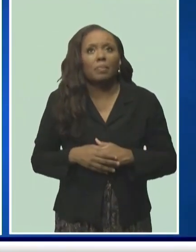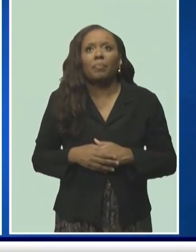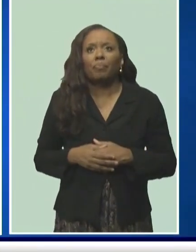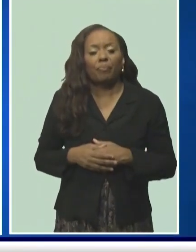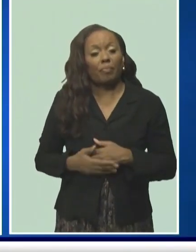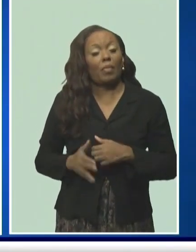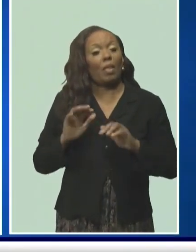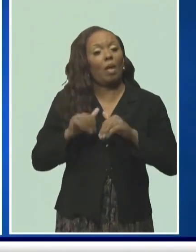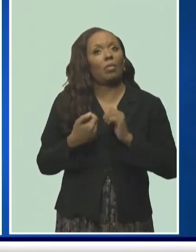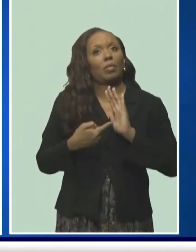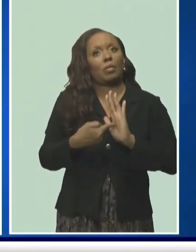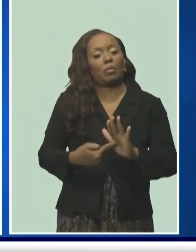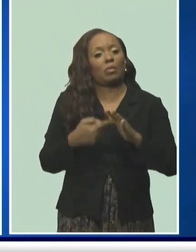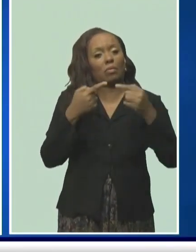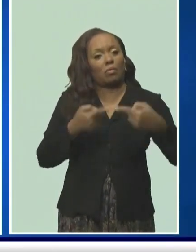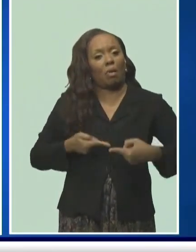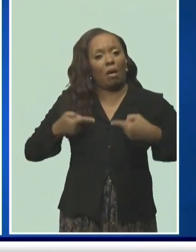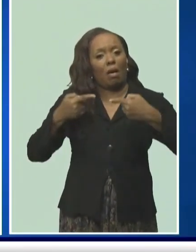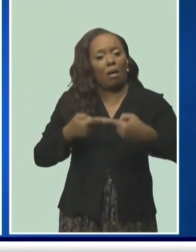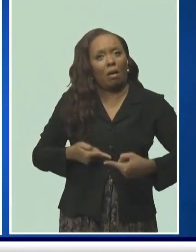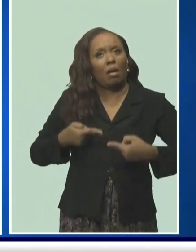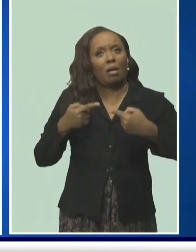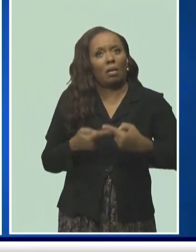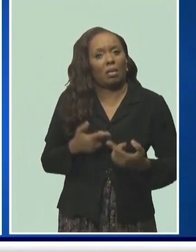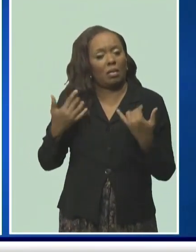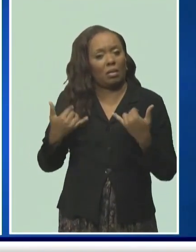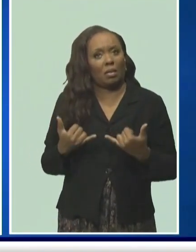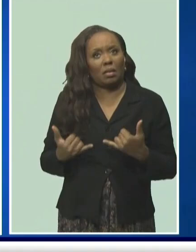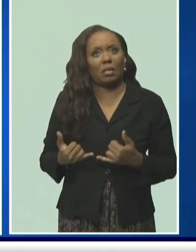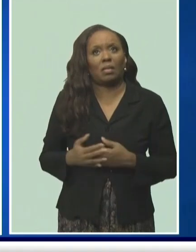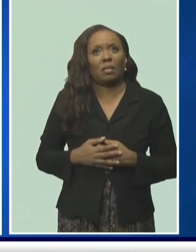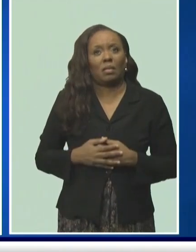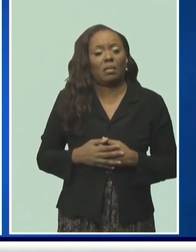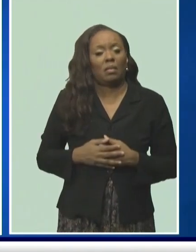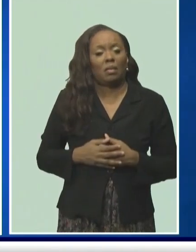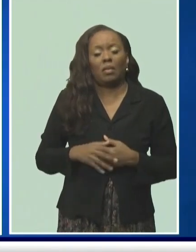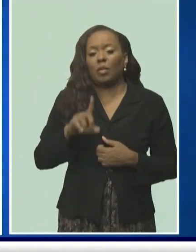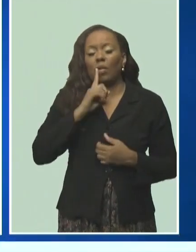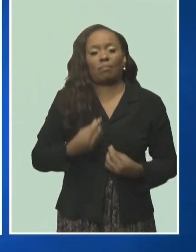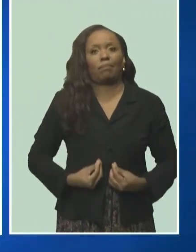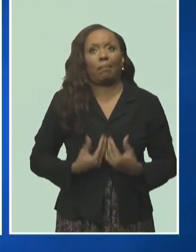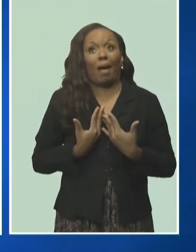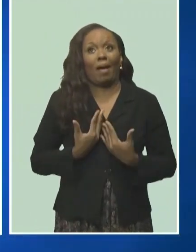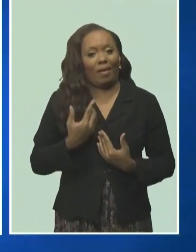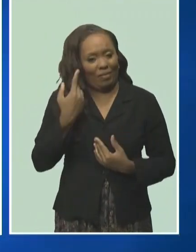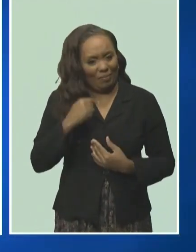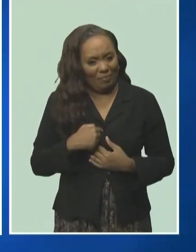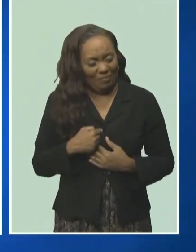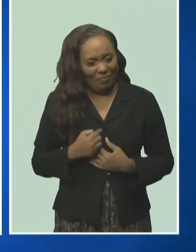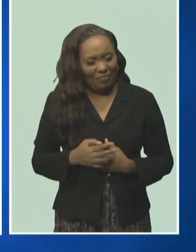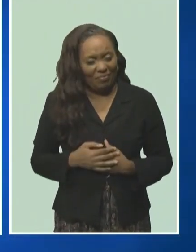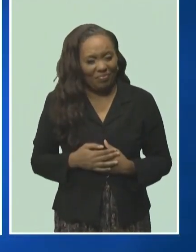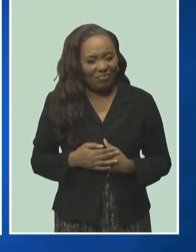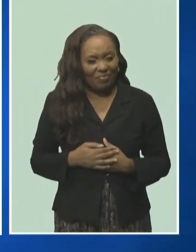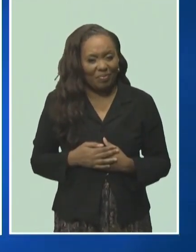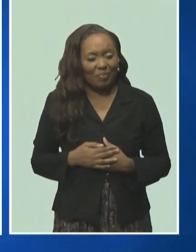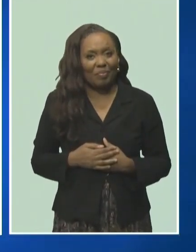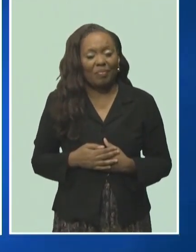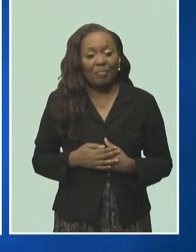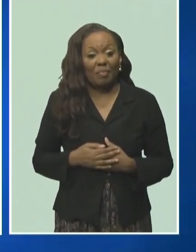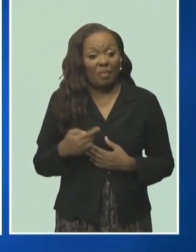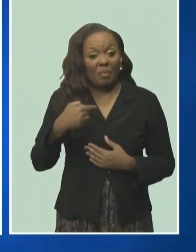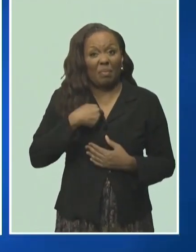struggle to get to where they needed to be was very inspiring for me, because as growing